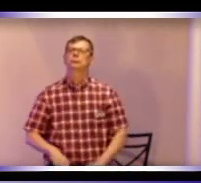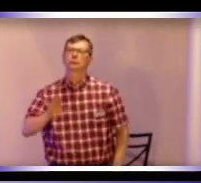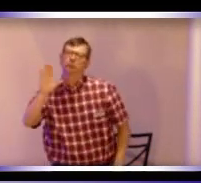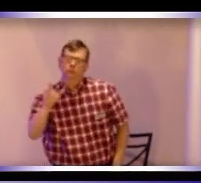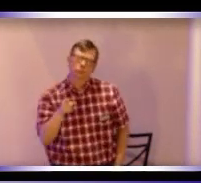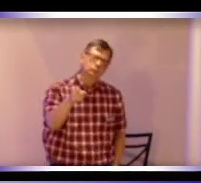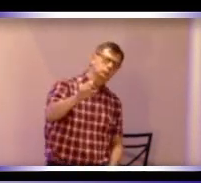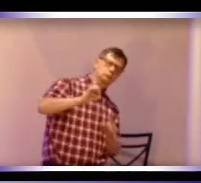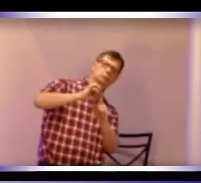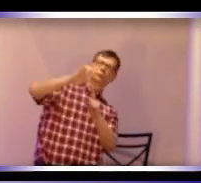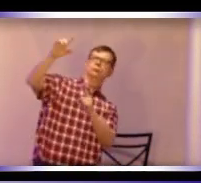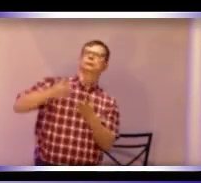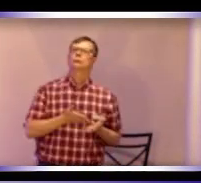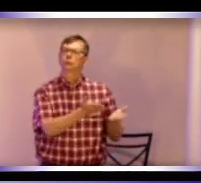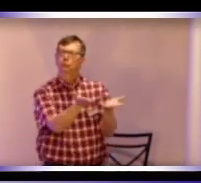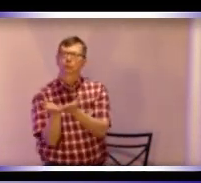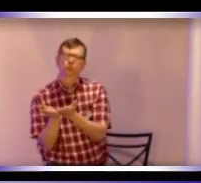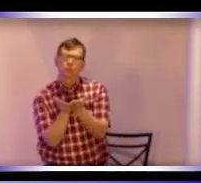you choose to share